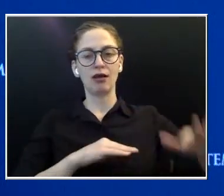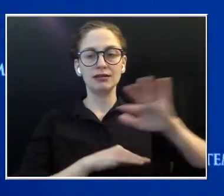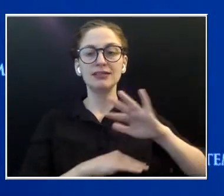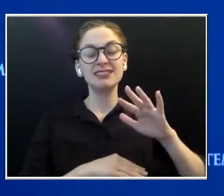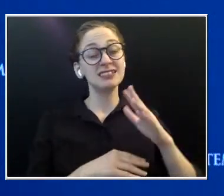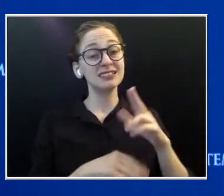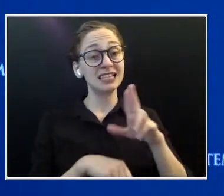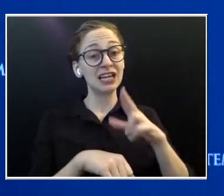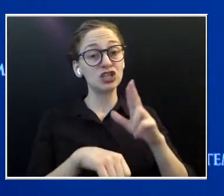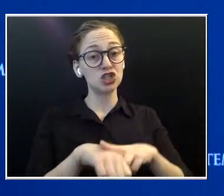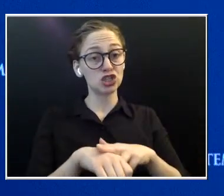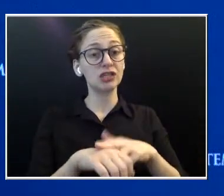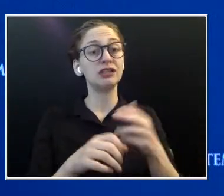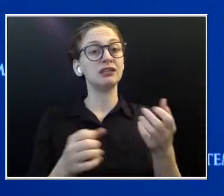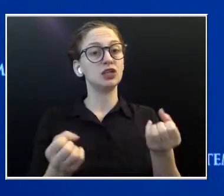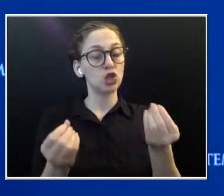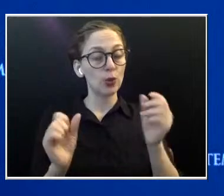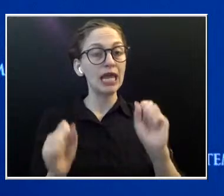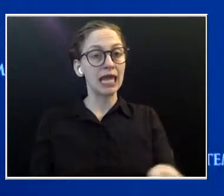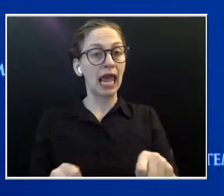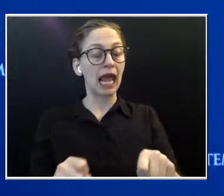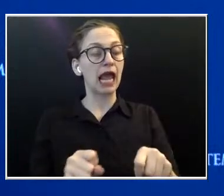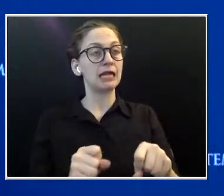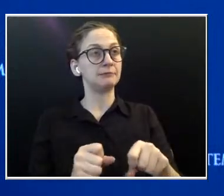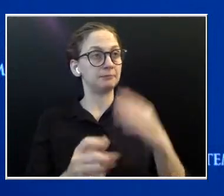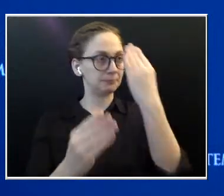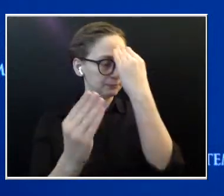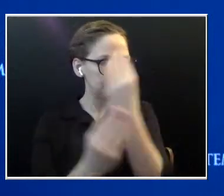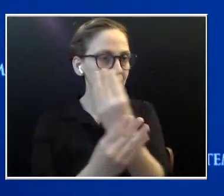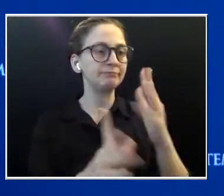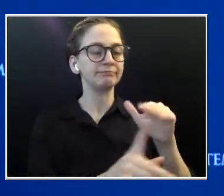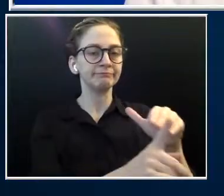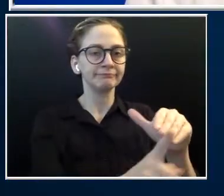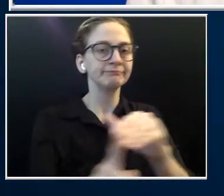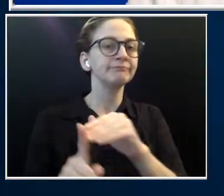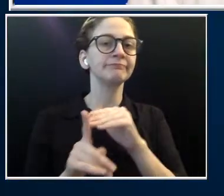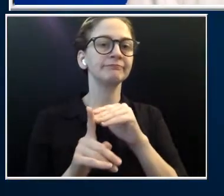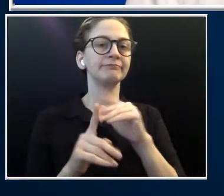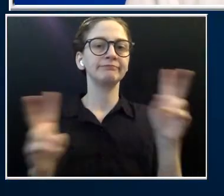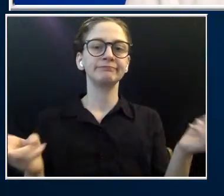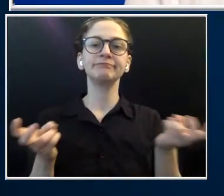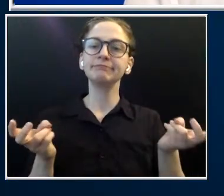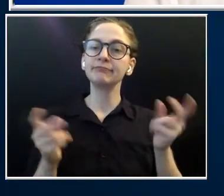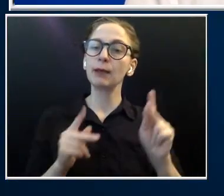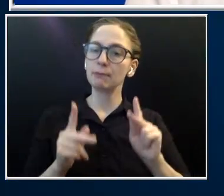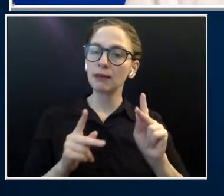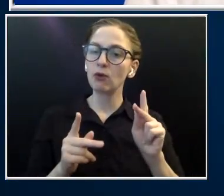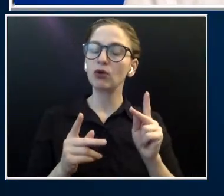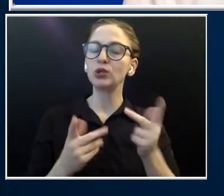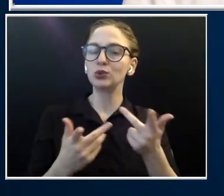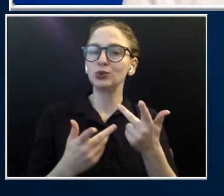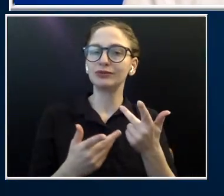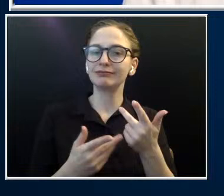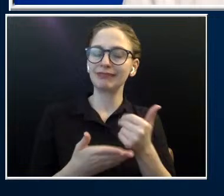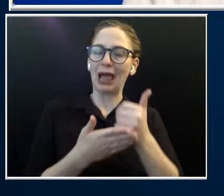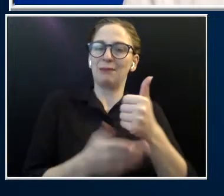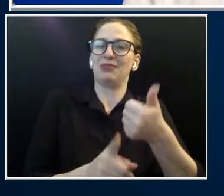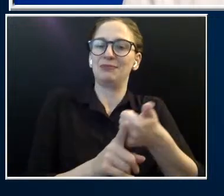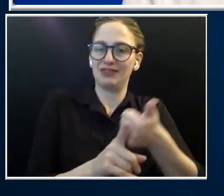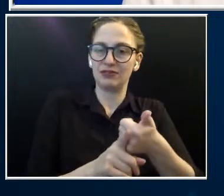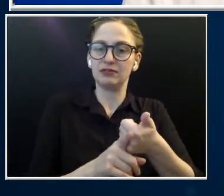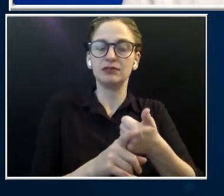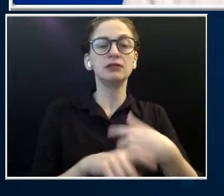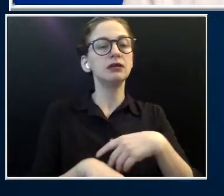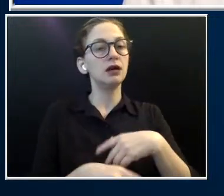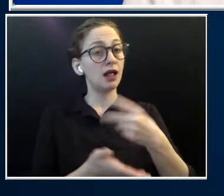the Midwestern part of the nation, to offer such therapy. And I understand that therapies are going to be inordinately expensive, so we're going to have to